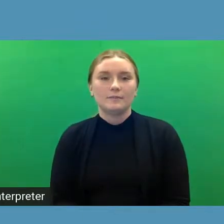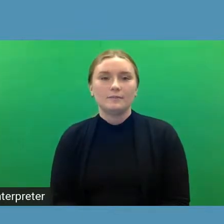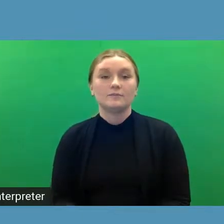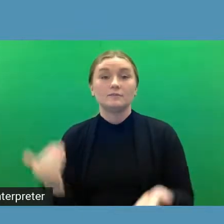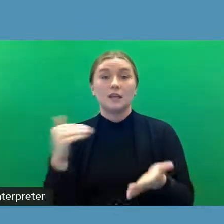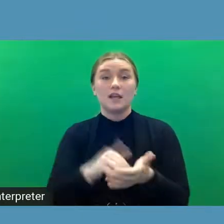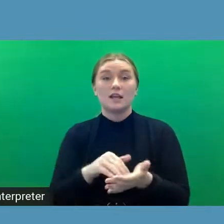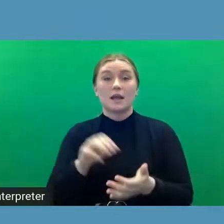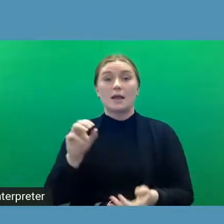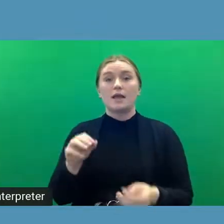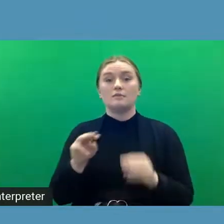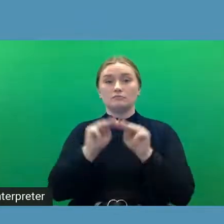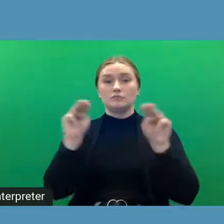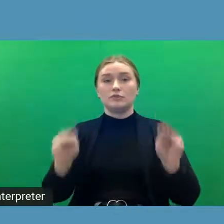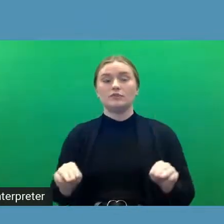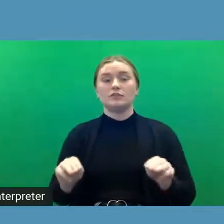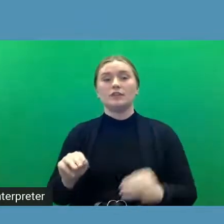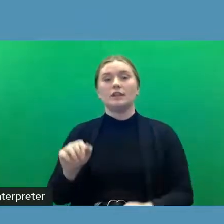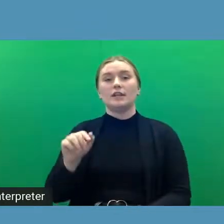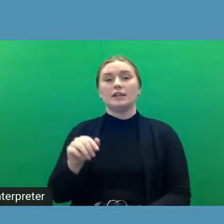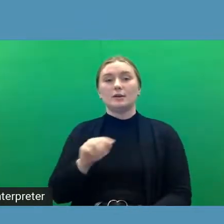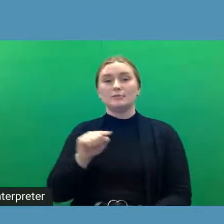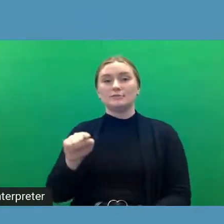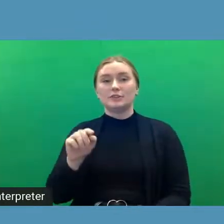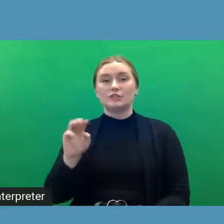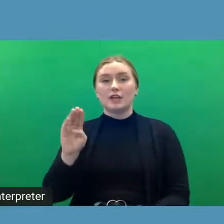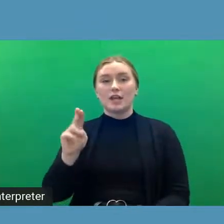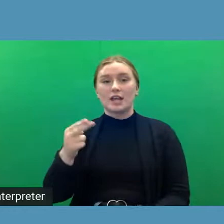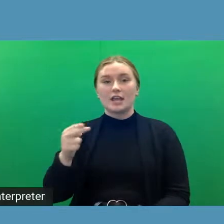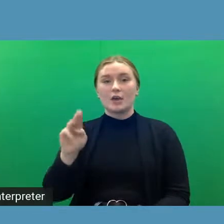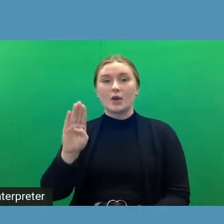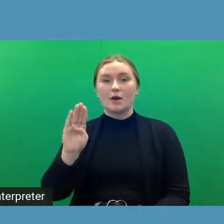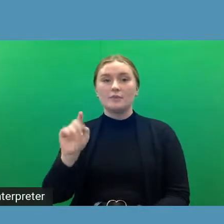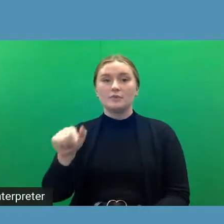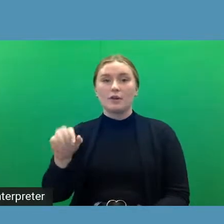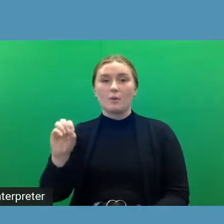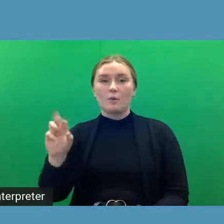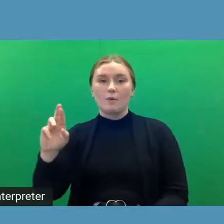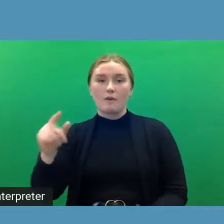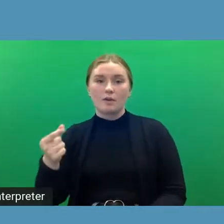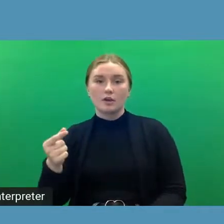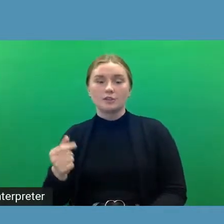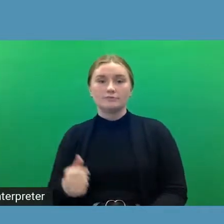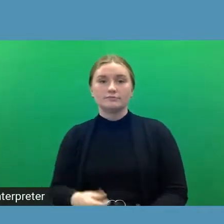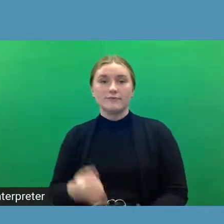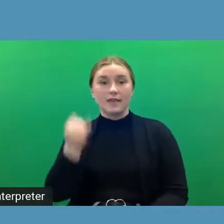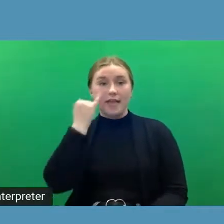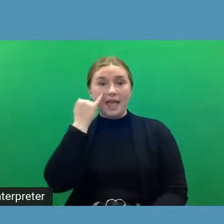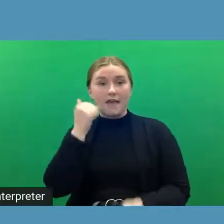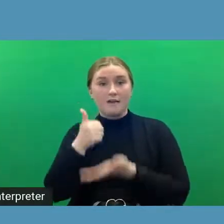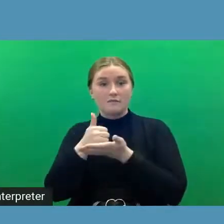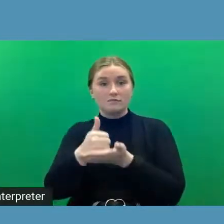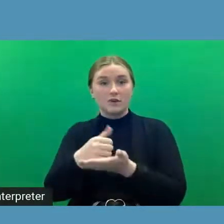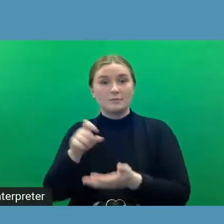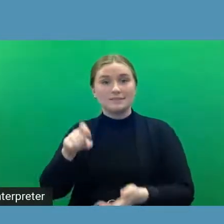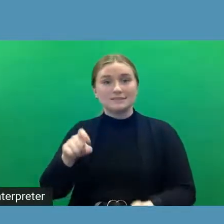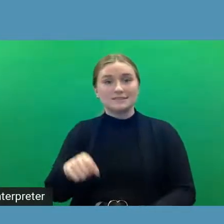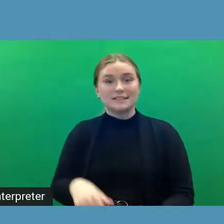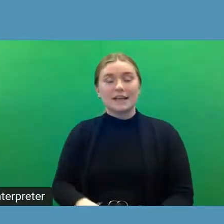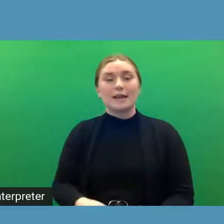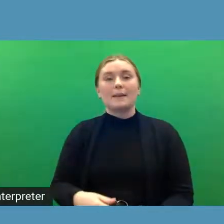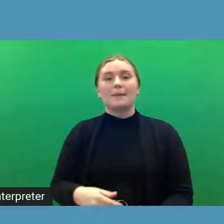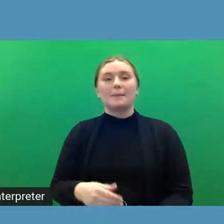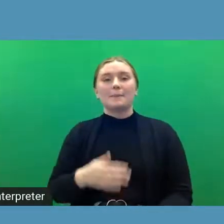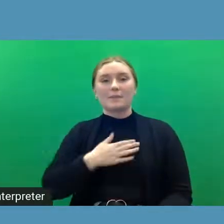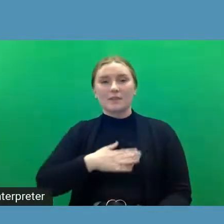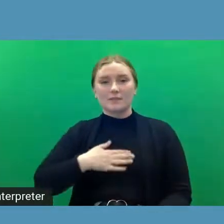is museum-hub.org. If you are looking for help between programs, please visit this forum,